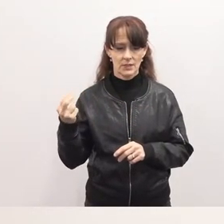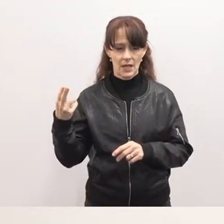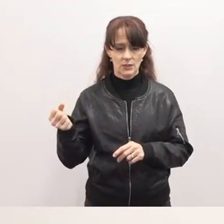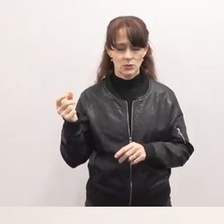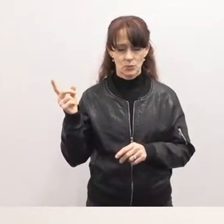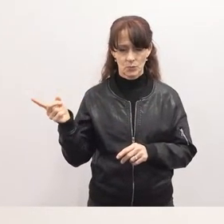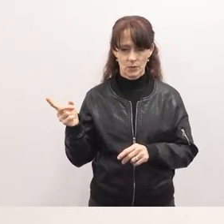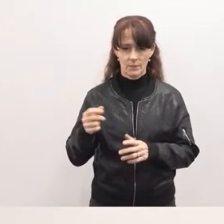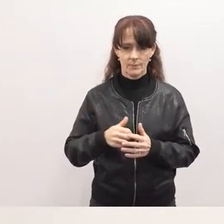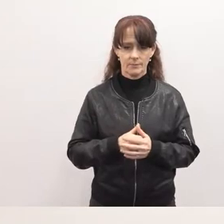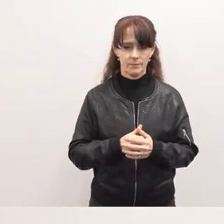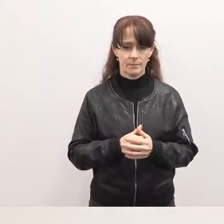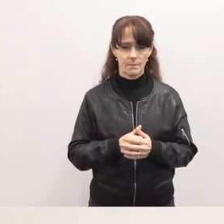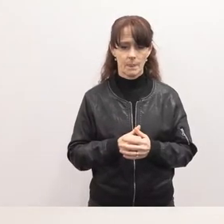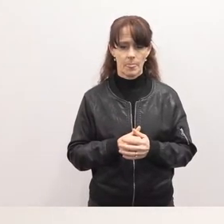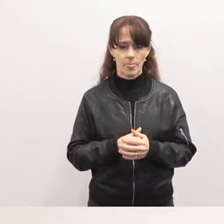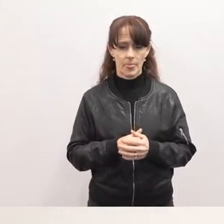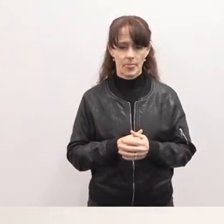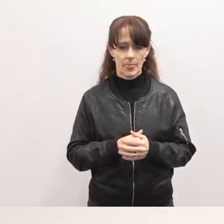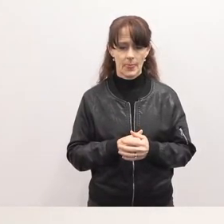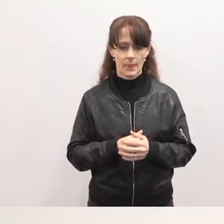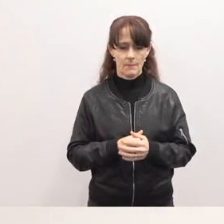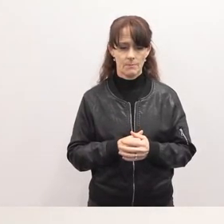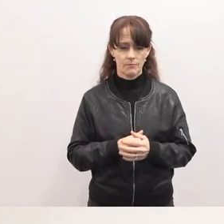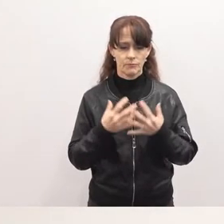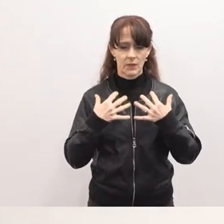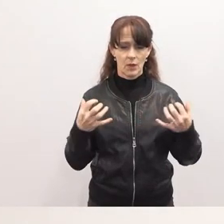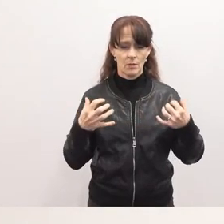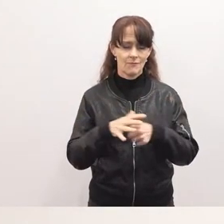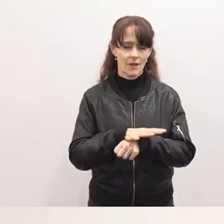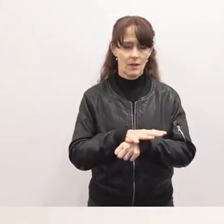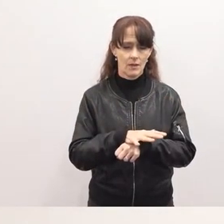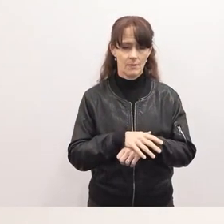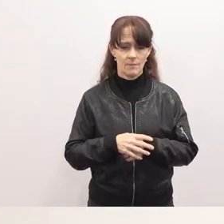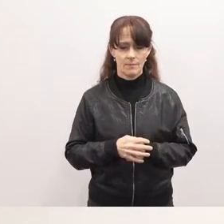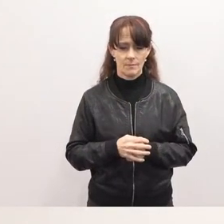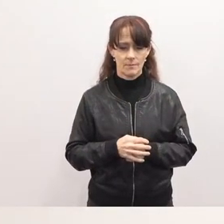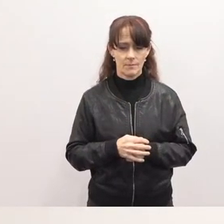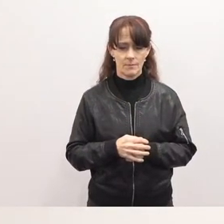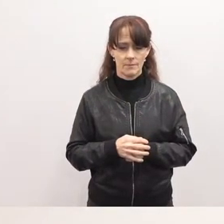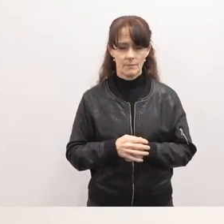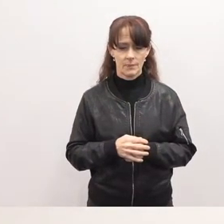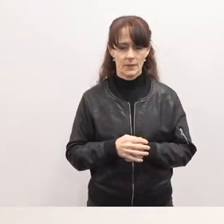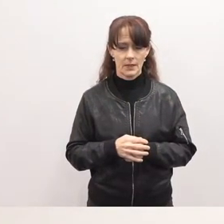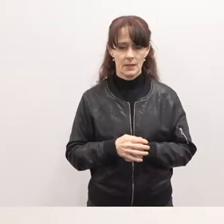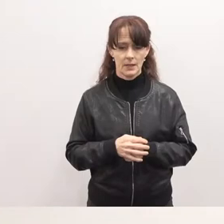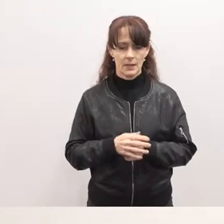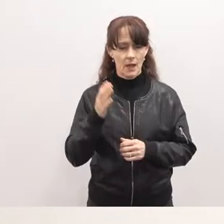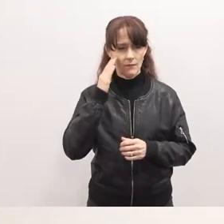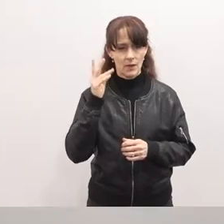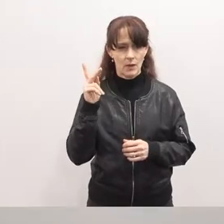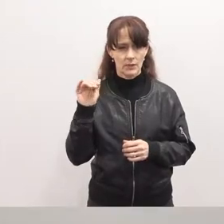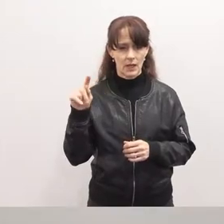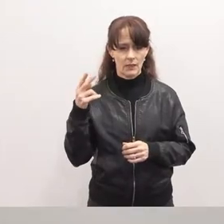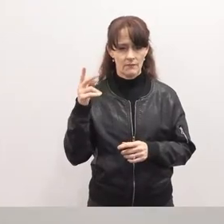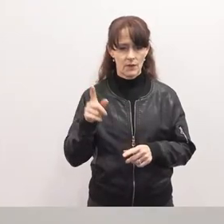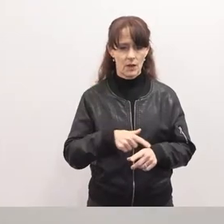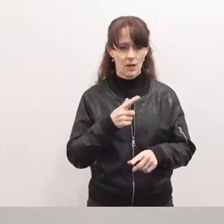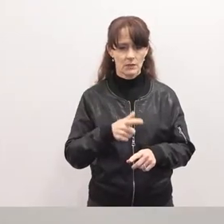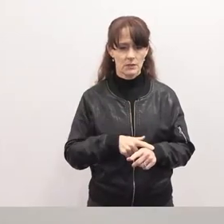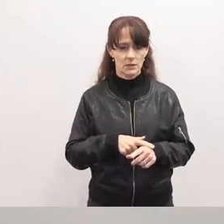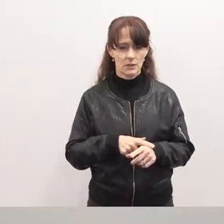and the auditorium was packed, and I've known Keith for a long time, and